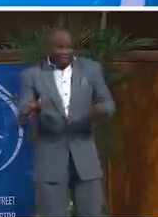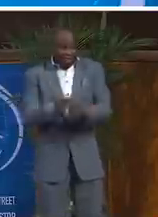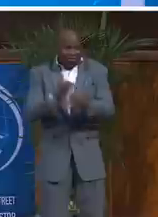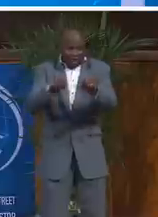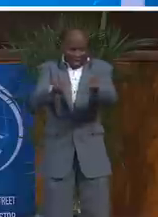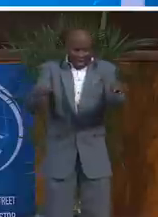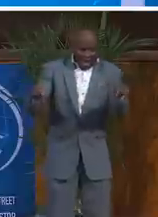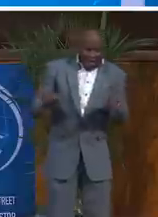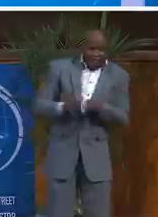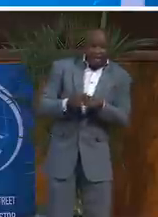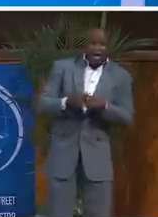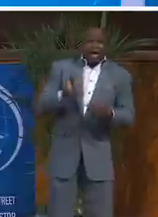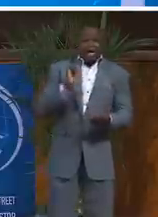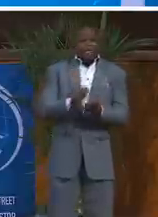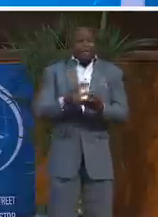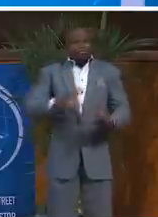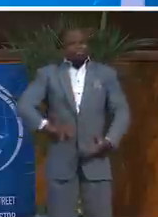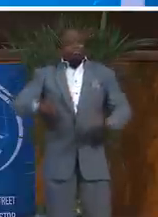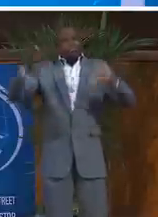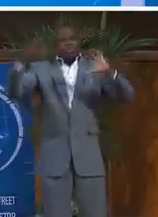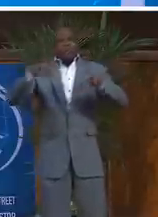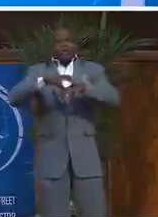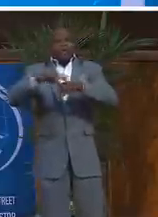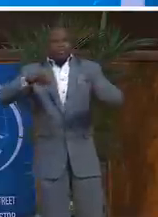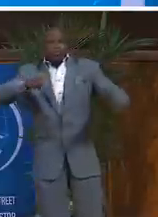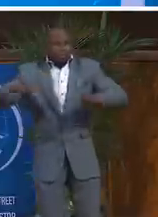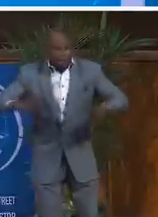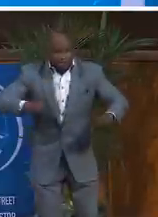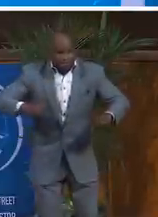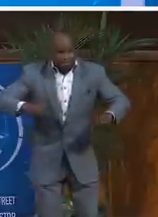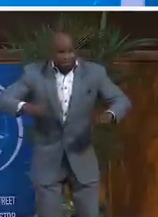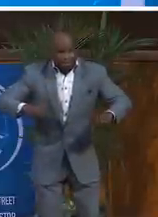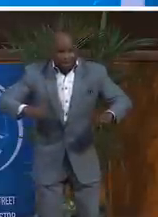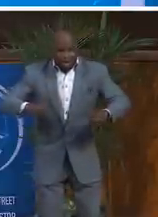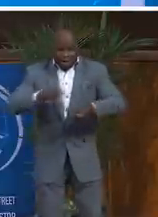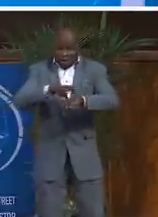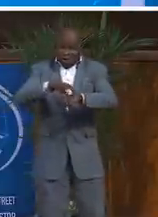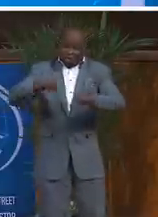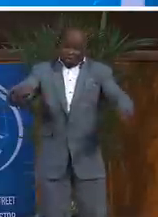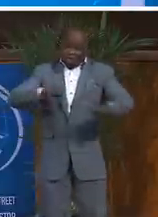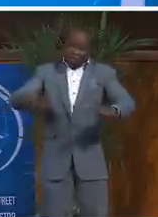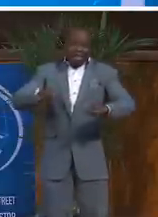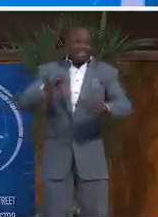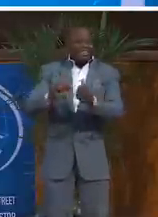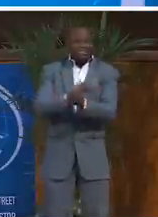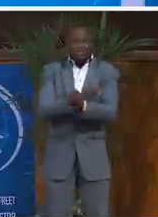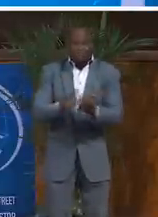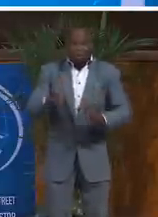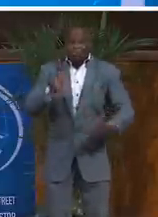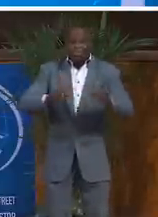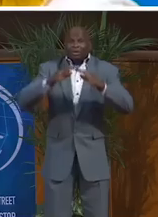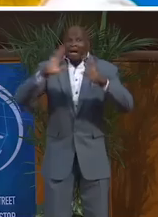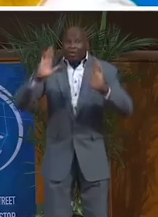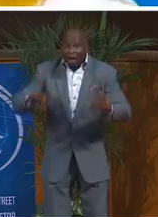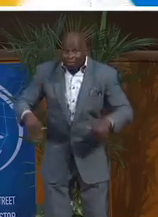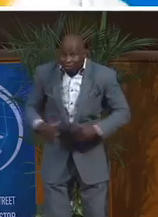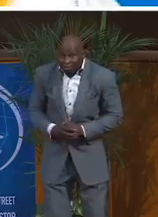region had been shattered by earthquakes. Earthquakes that destroyed people's